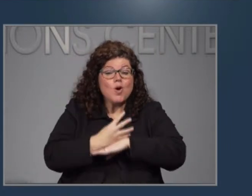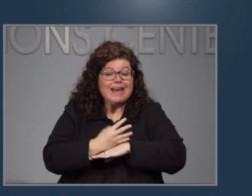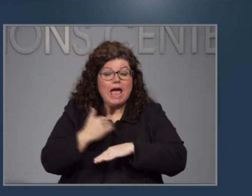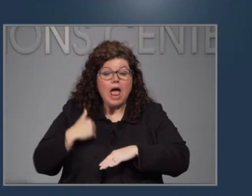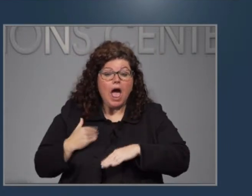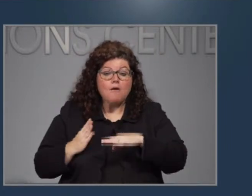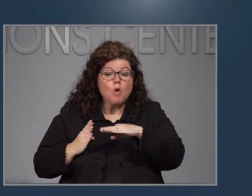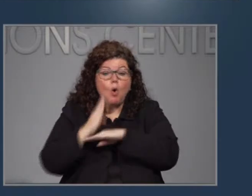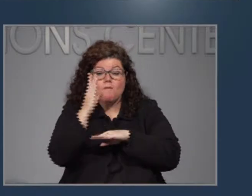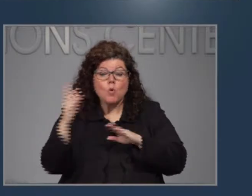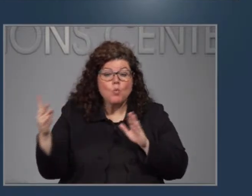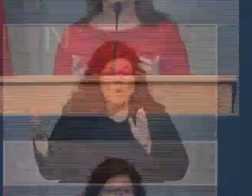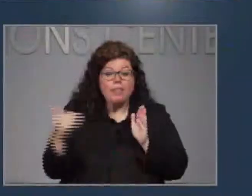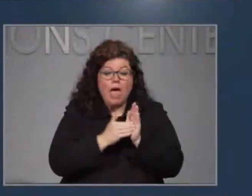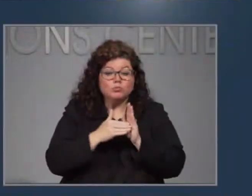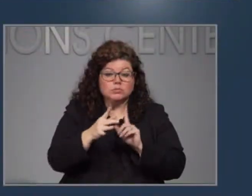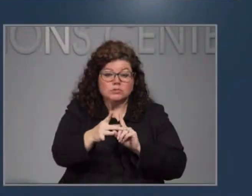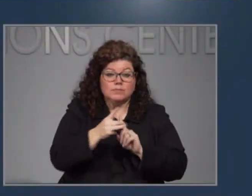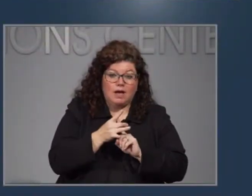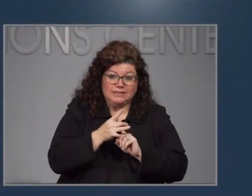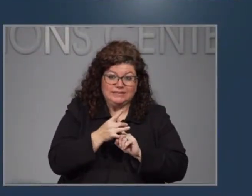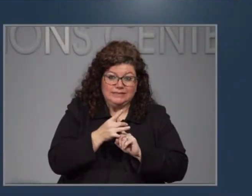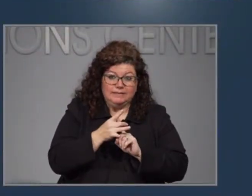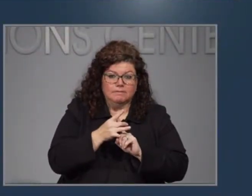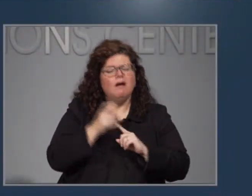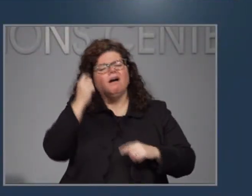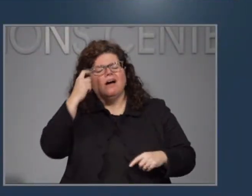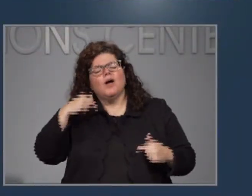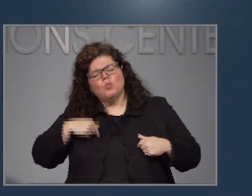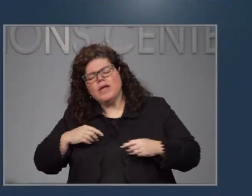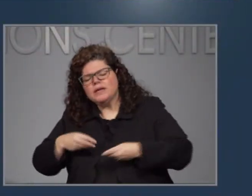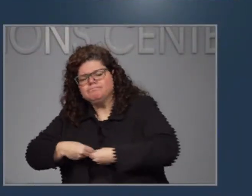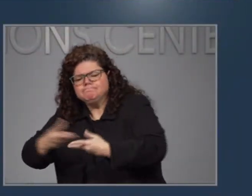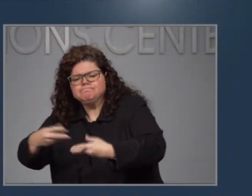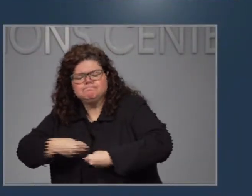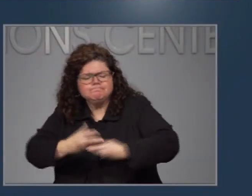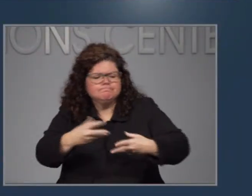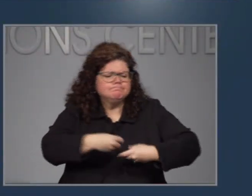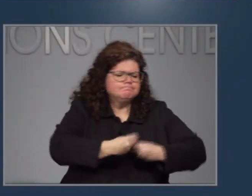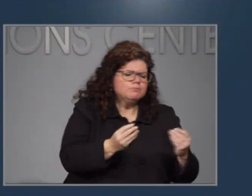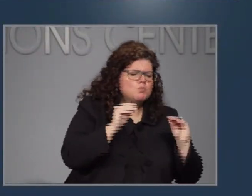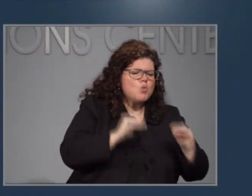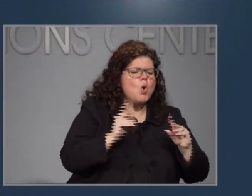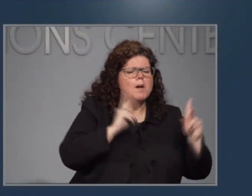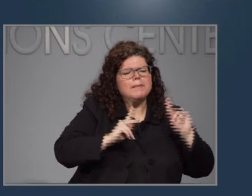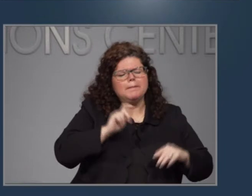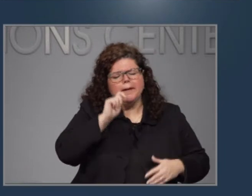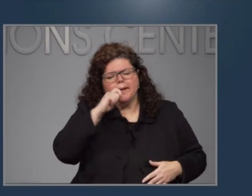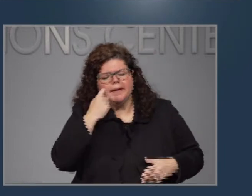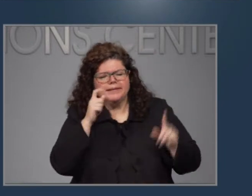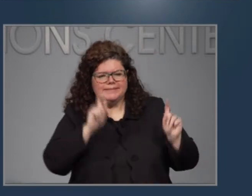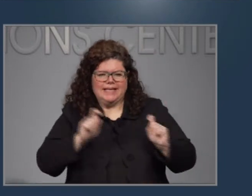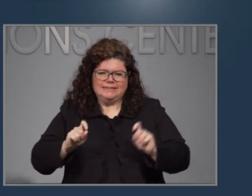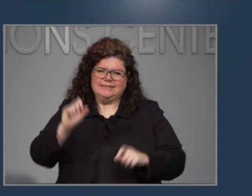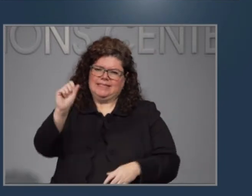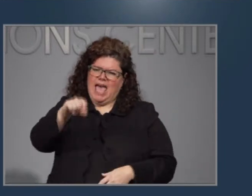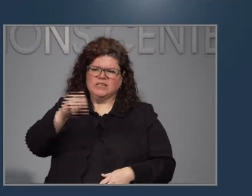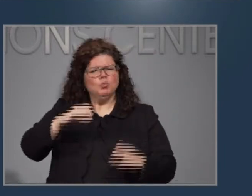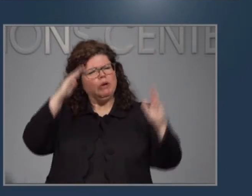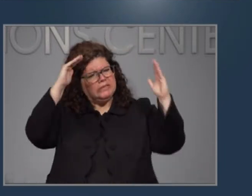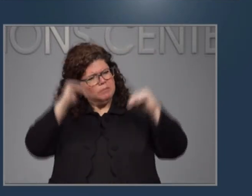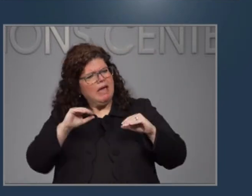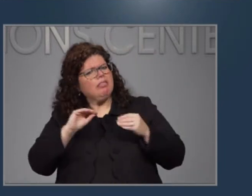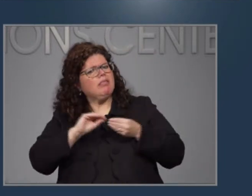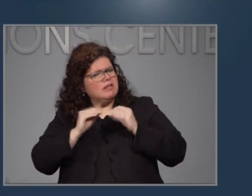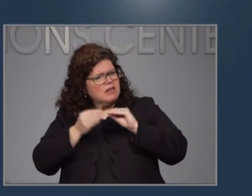setting records on the testing side done each day as well. And as a result of this record high amount of testing, we did expect this